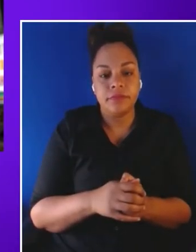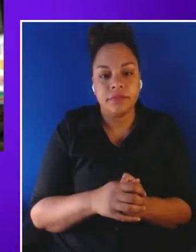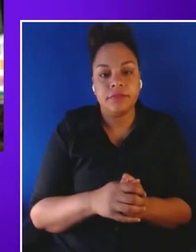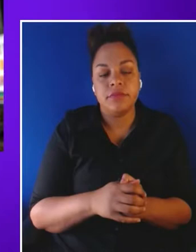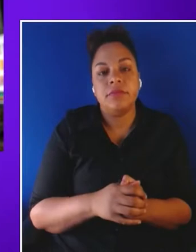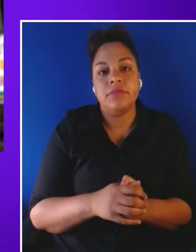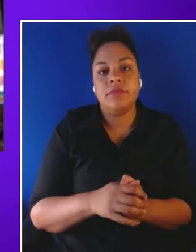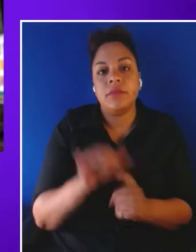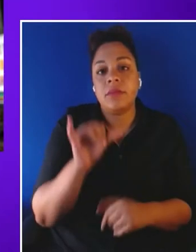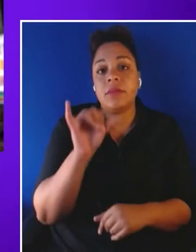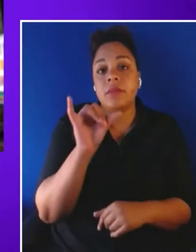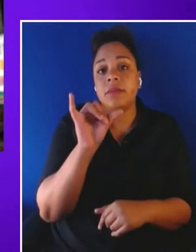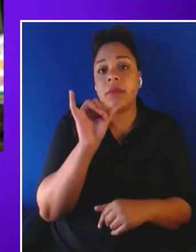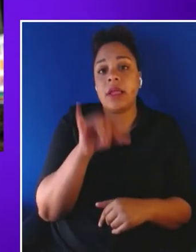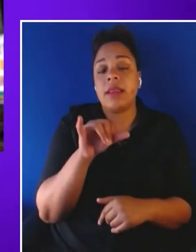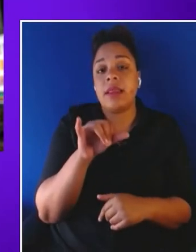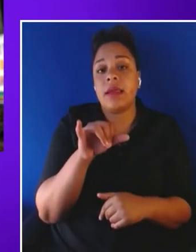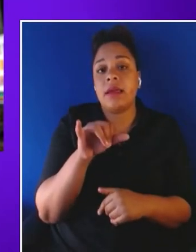2018.